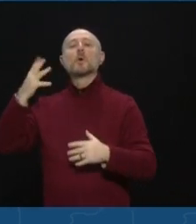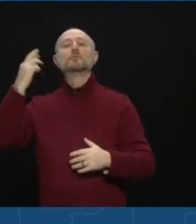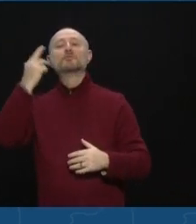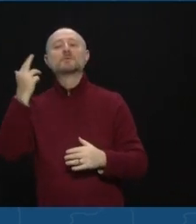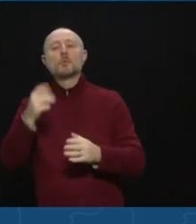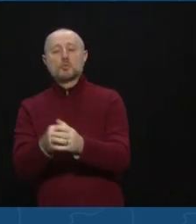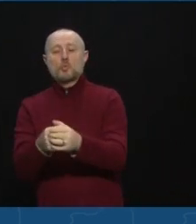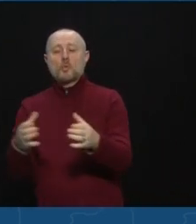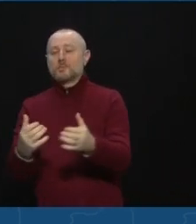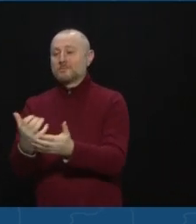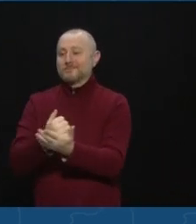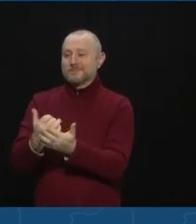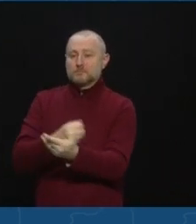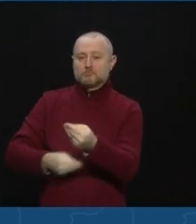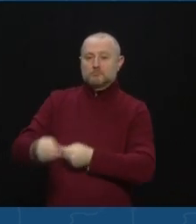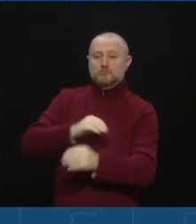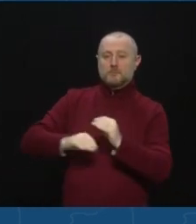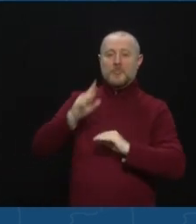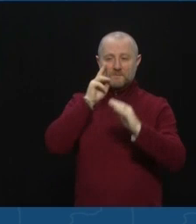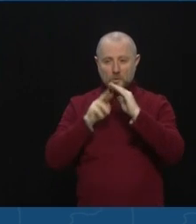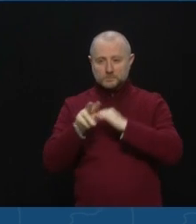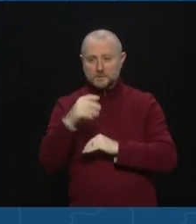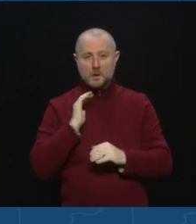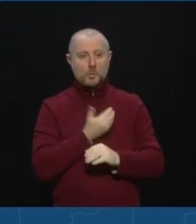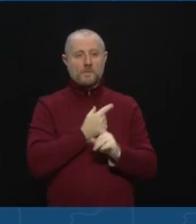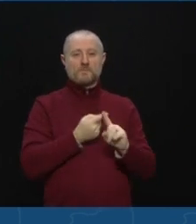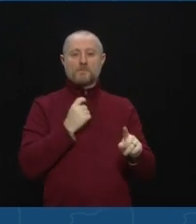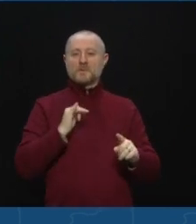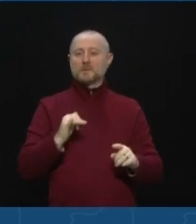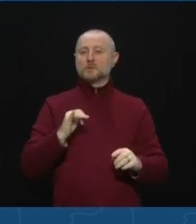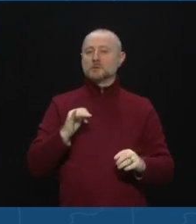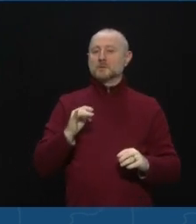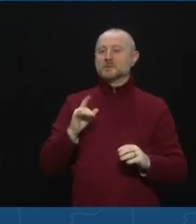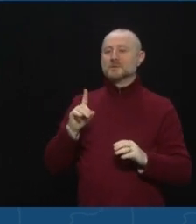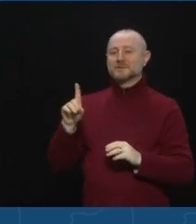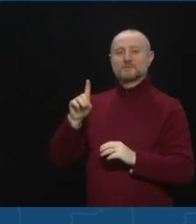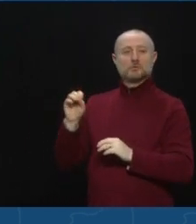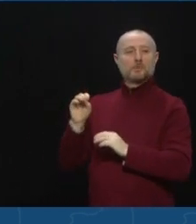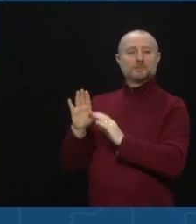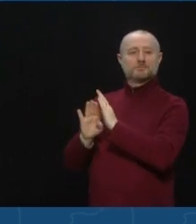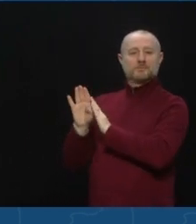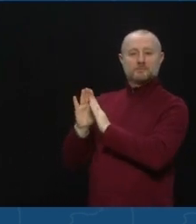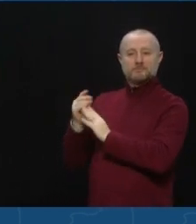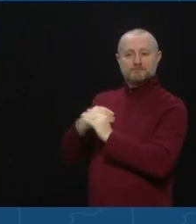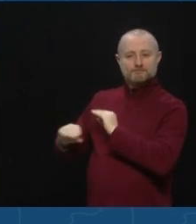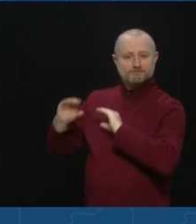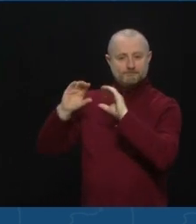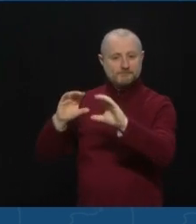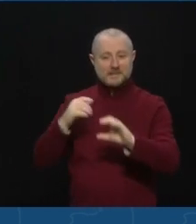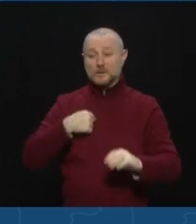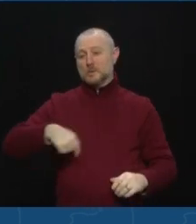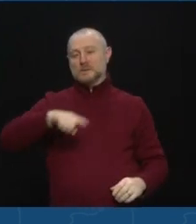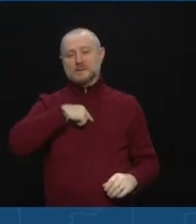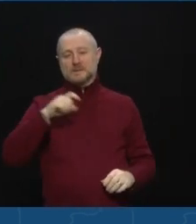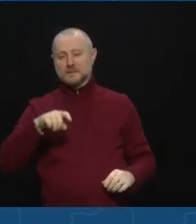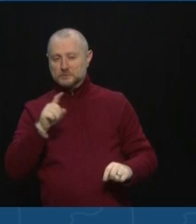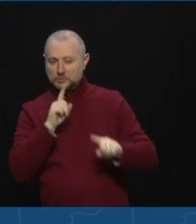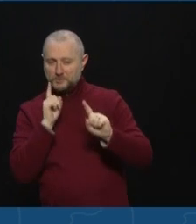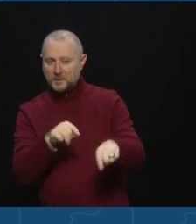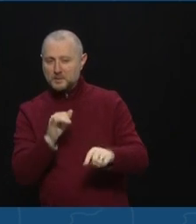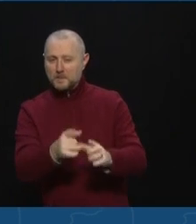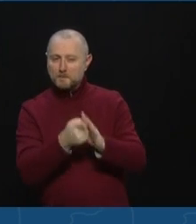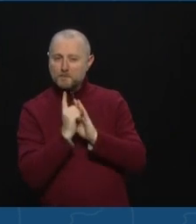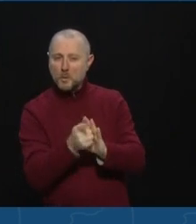revenue as projected by our Division of Budget. So we have the means to respond to this historic moment with an historic